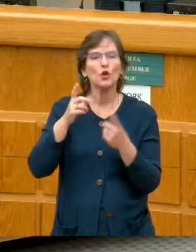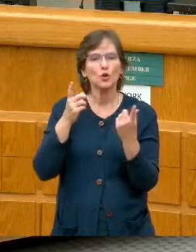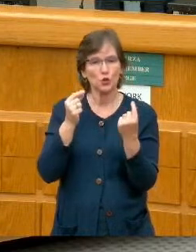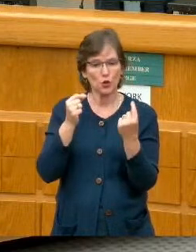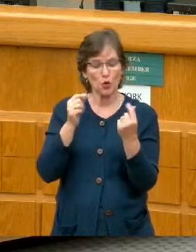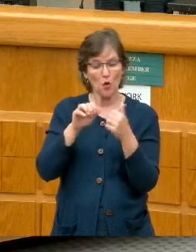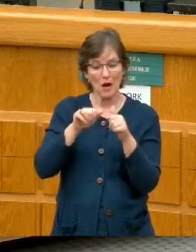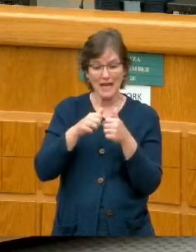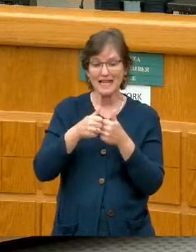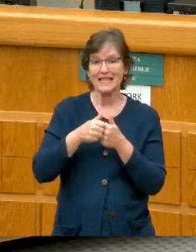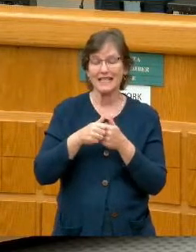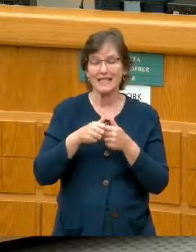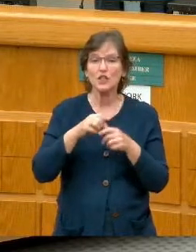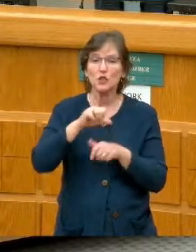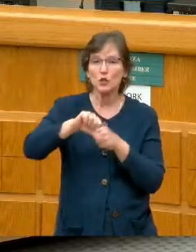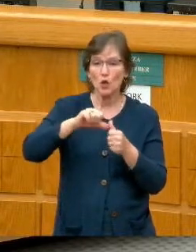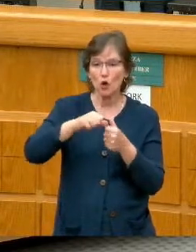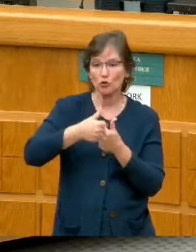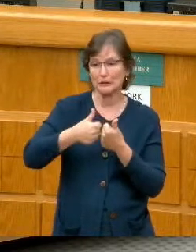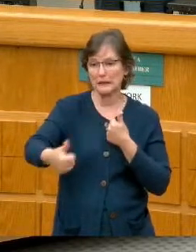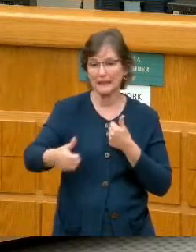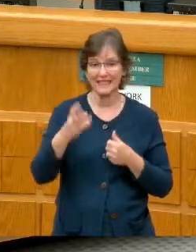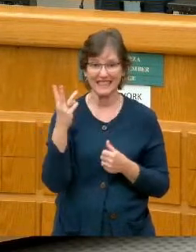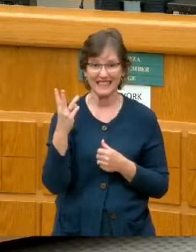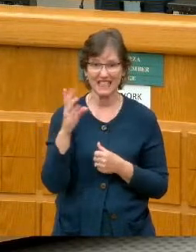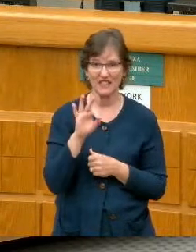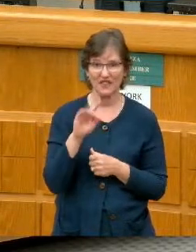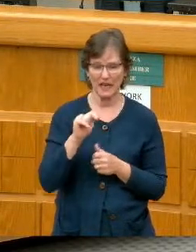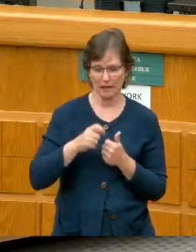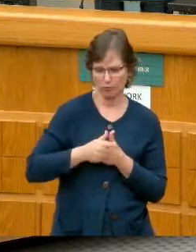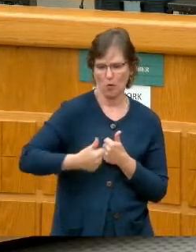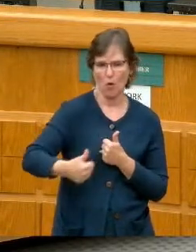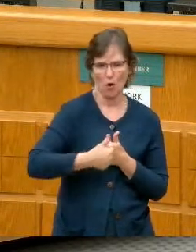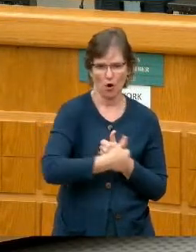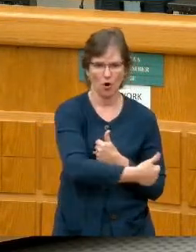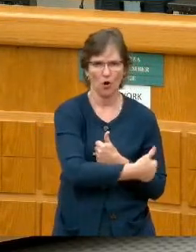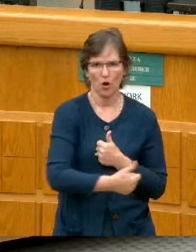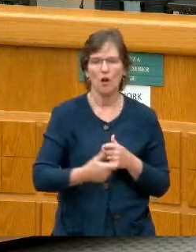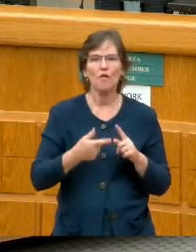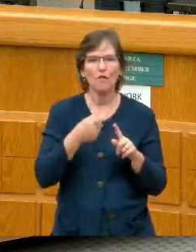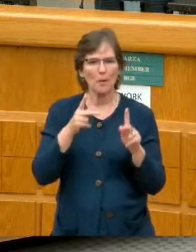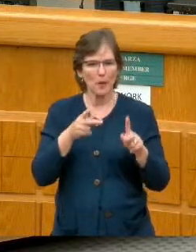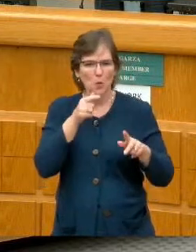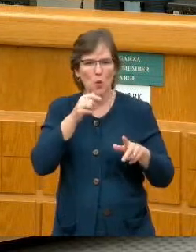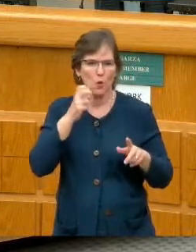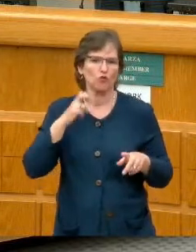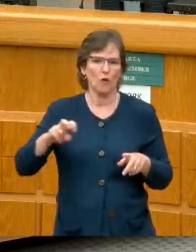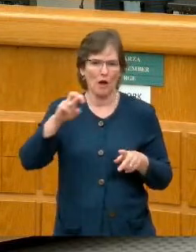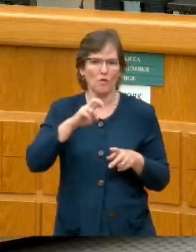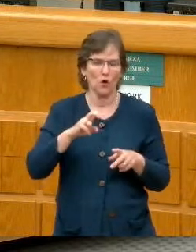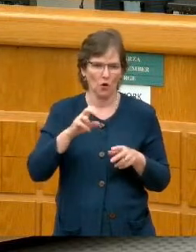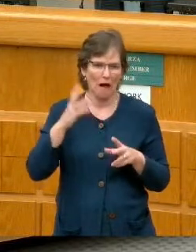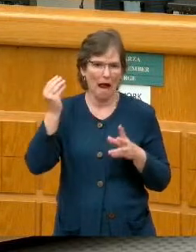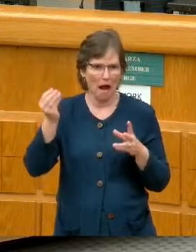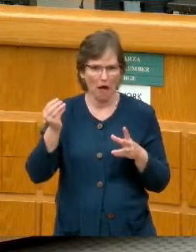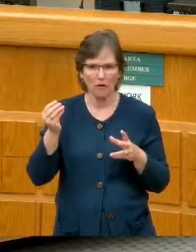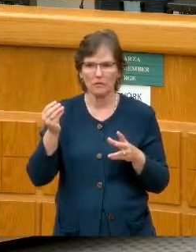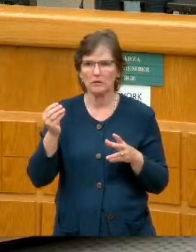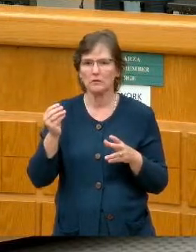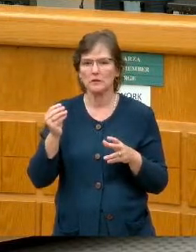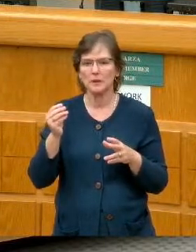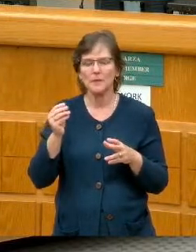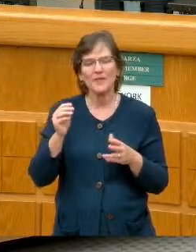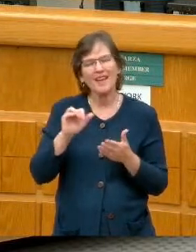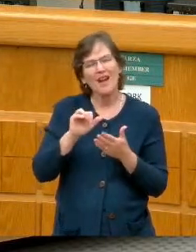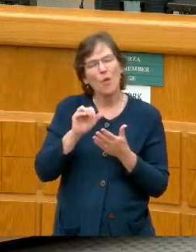continue to social distance at 6 feet. The reason why it's 6 feet is that's the distance at which particles that are expelled from your